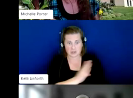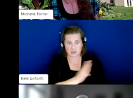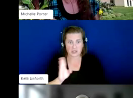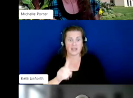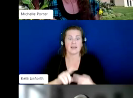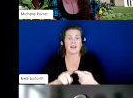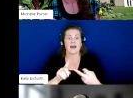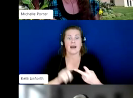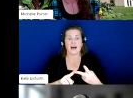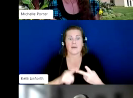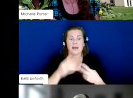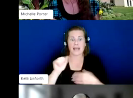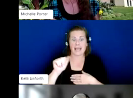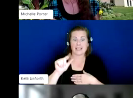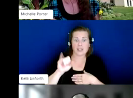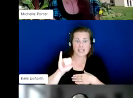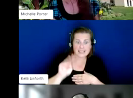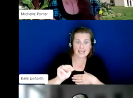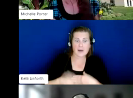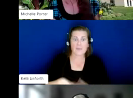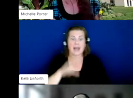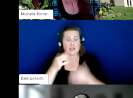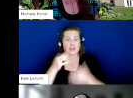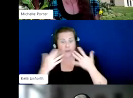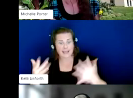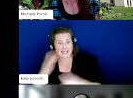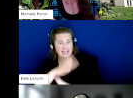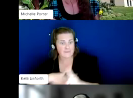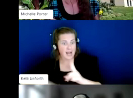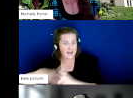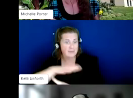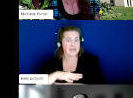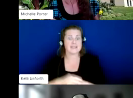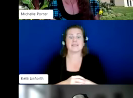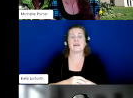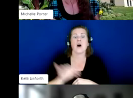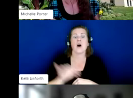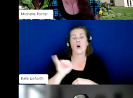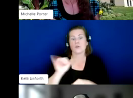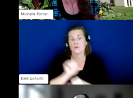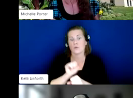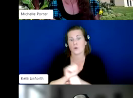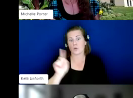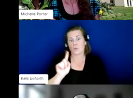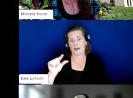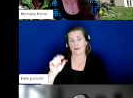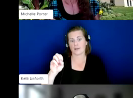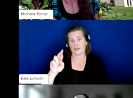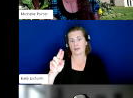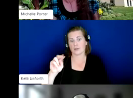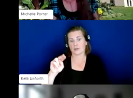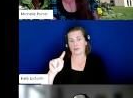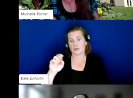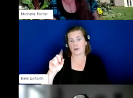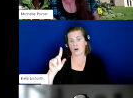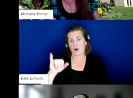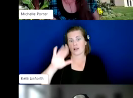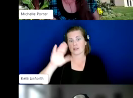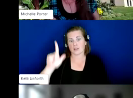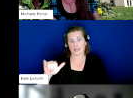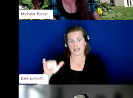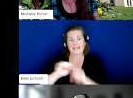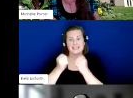she's also a fellow at the Gerontological Society of America. So welcome, Michelle. We are so pleased that you're